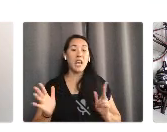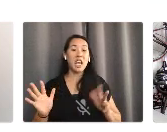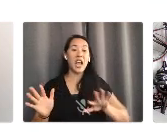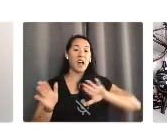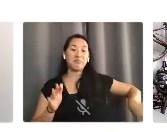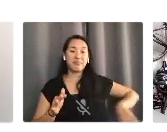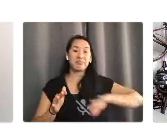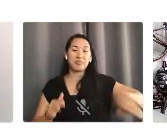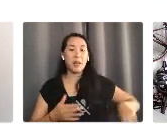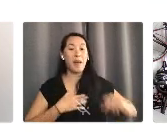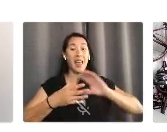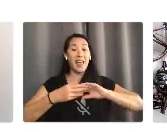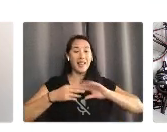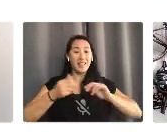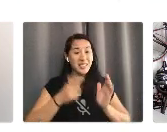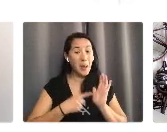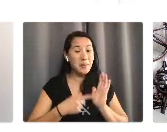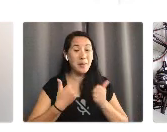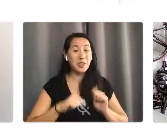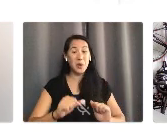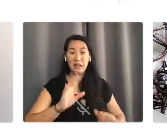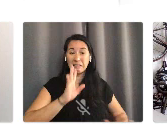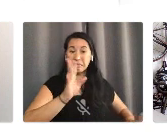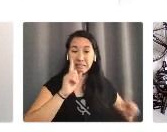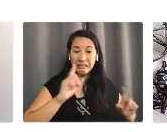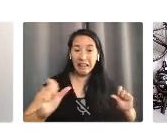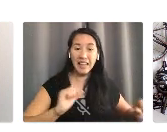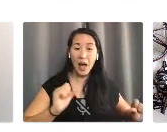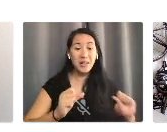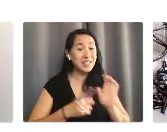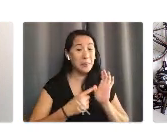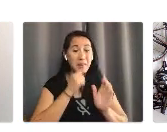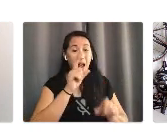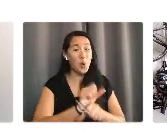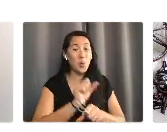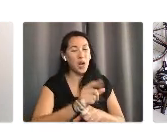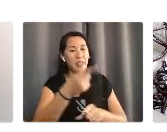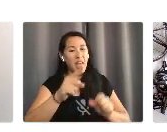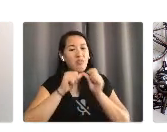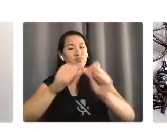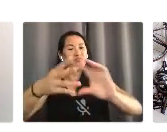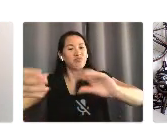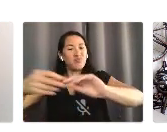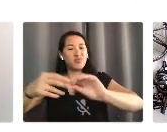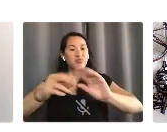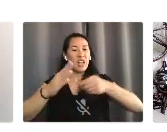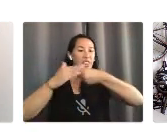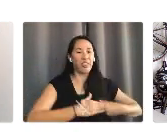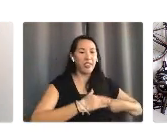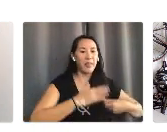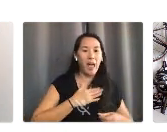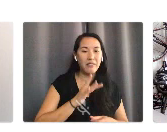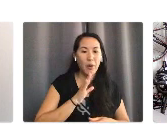many times I'll try to raise my voice to make sure I'm heard. And sometimes that doesn't work. And so when I have, people that are in the